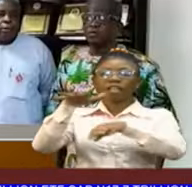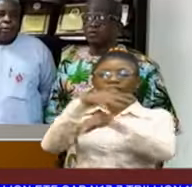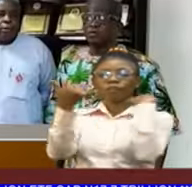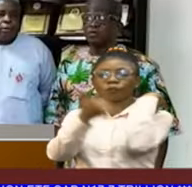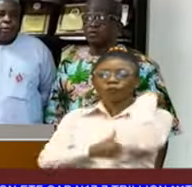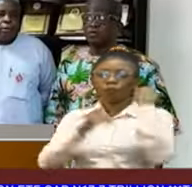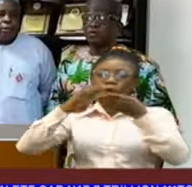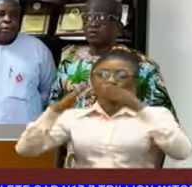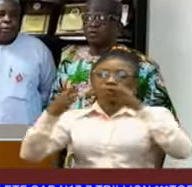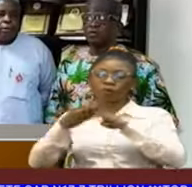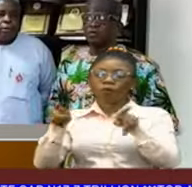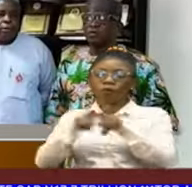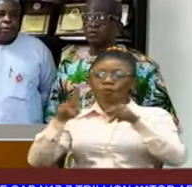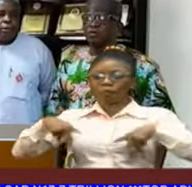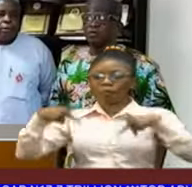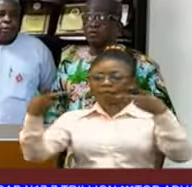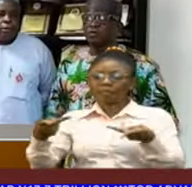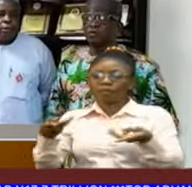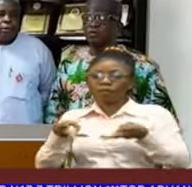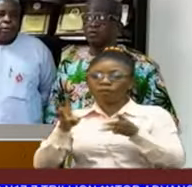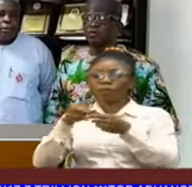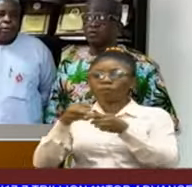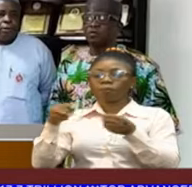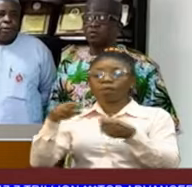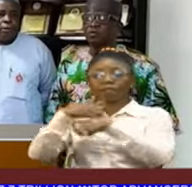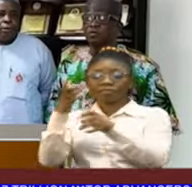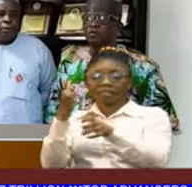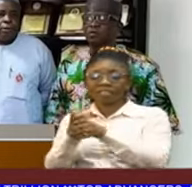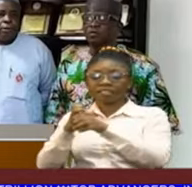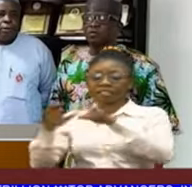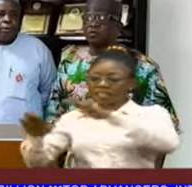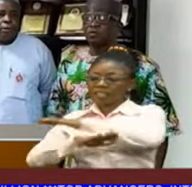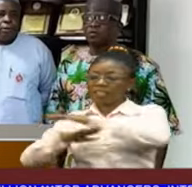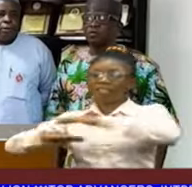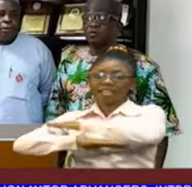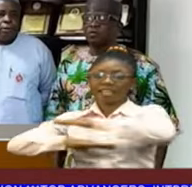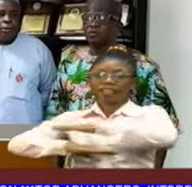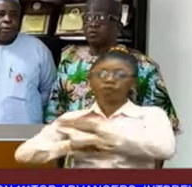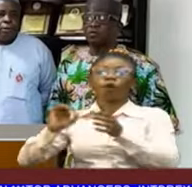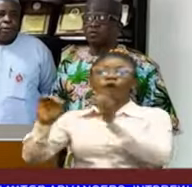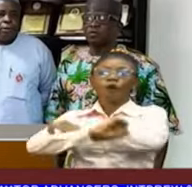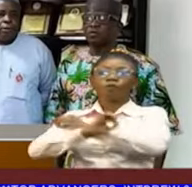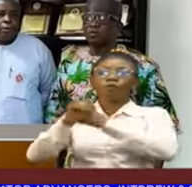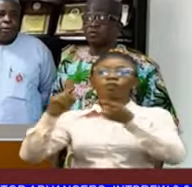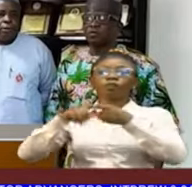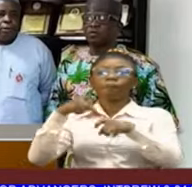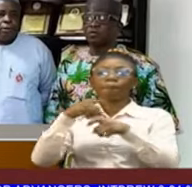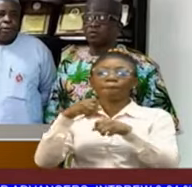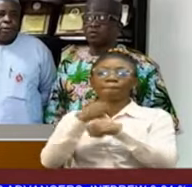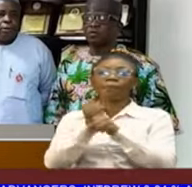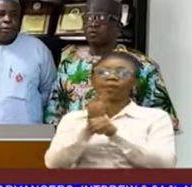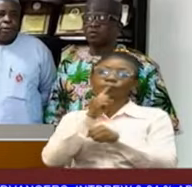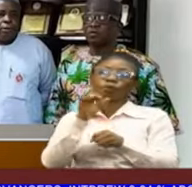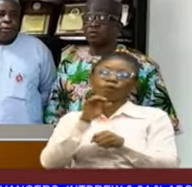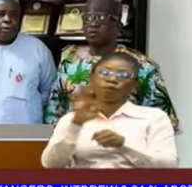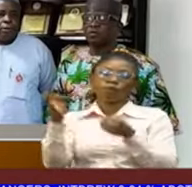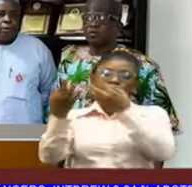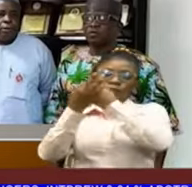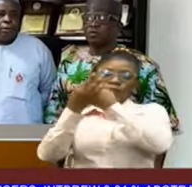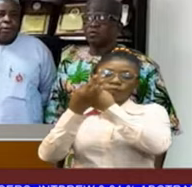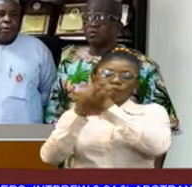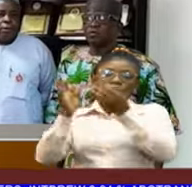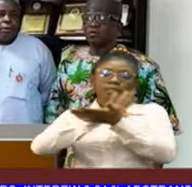He proposed the establishment of a desk office manned by NITCOM officers who will ensure a smooth and seamless liaison between the